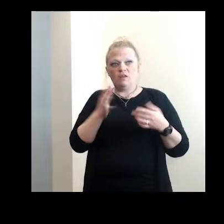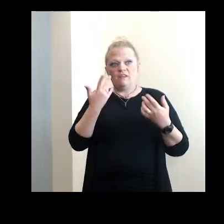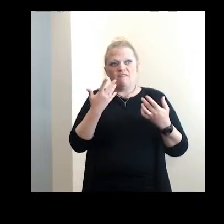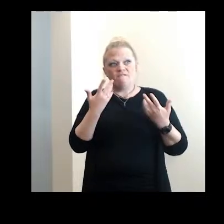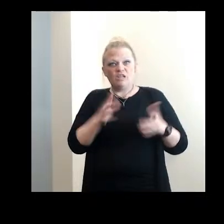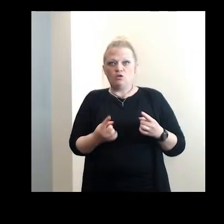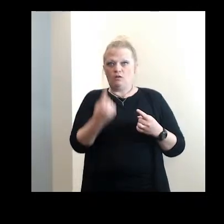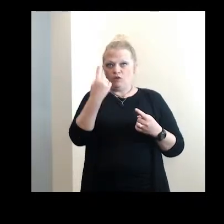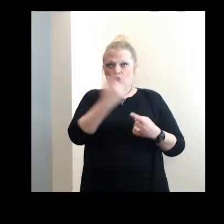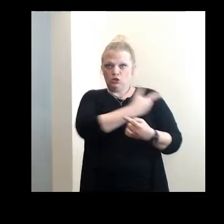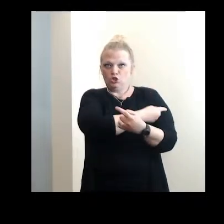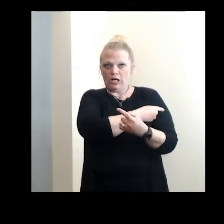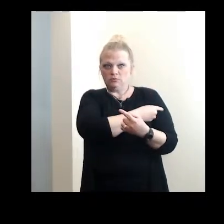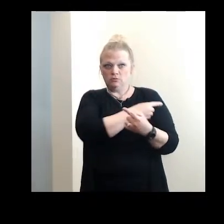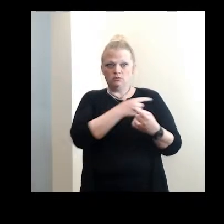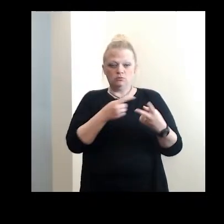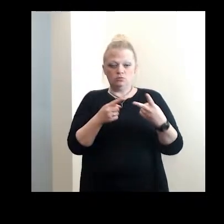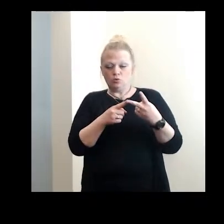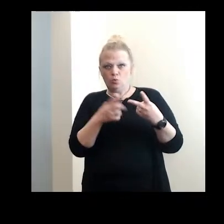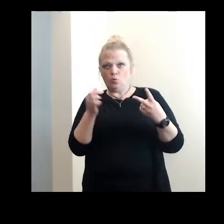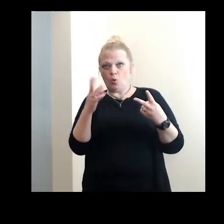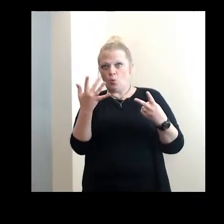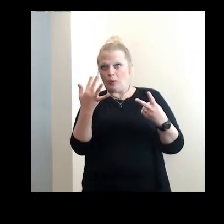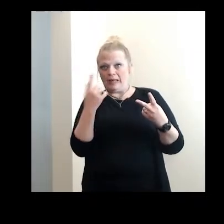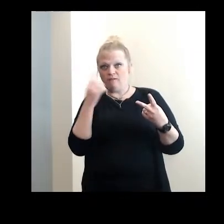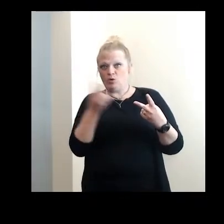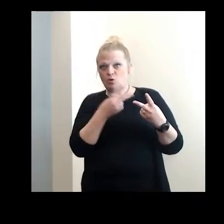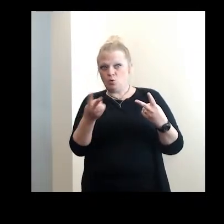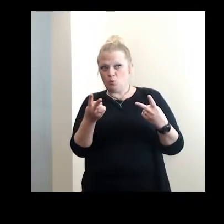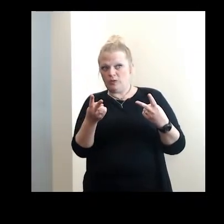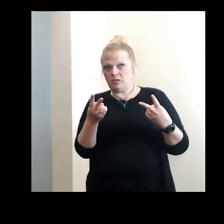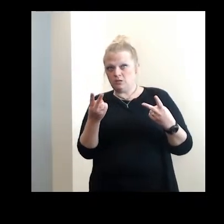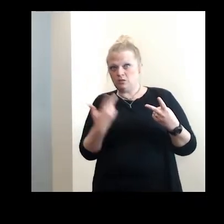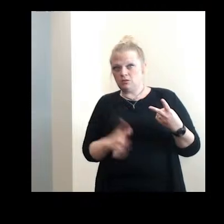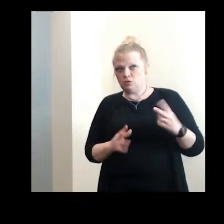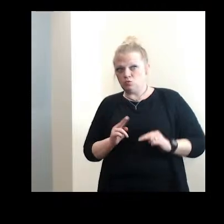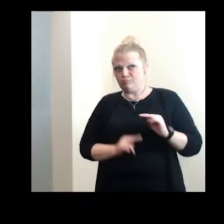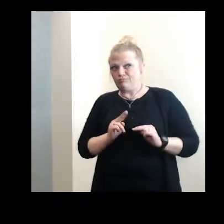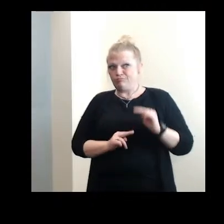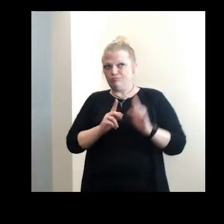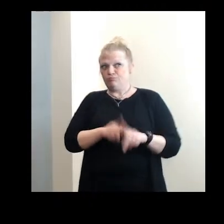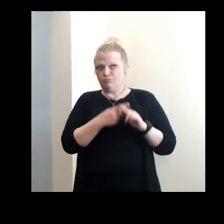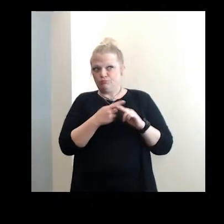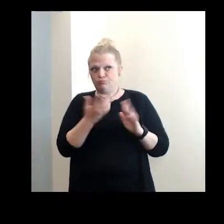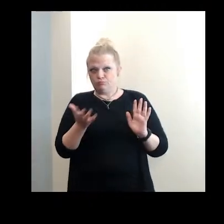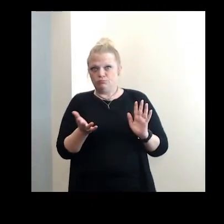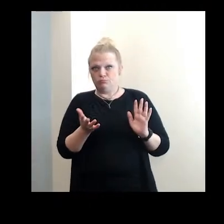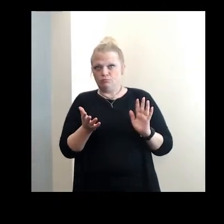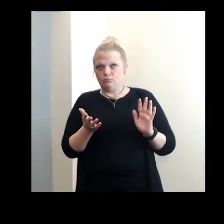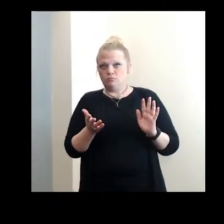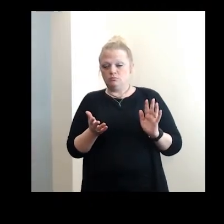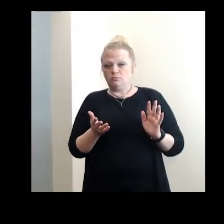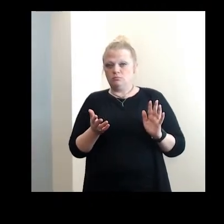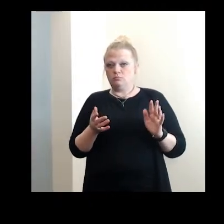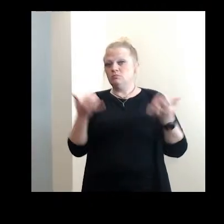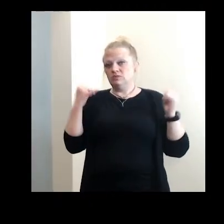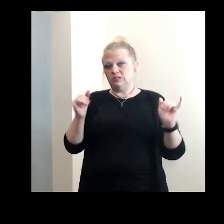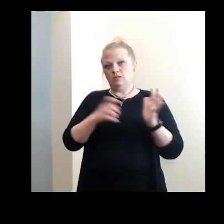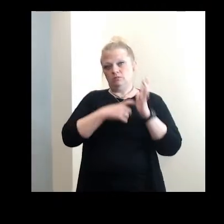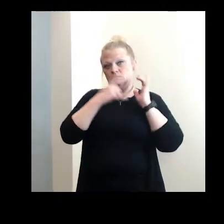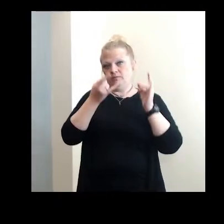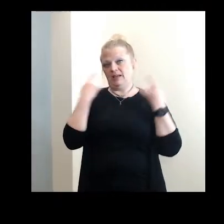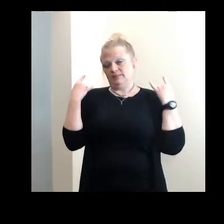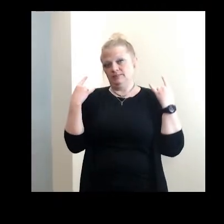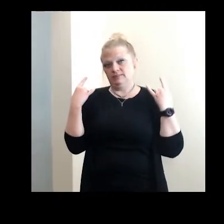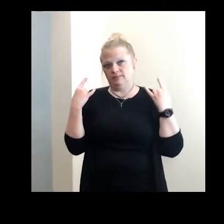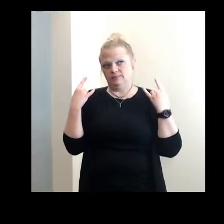1 dose, or you've got 2 doses, but you're waiting for your full antibodies to kick in after the 2 weeks, you are still required